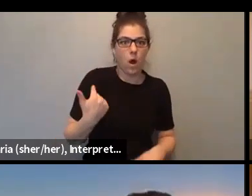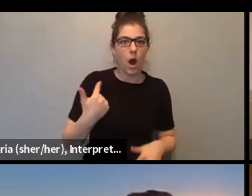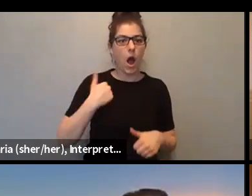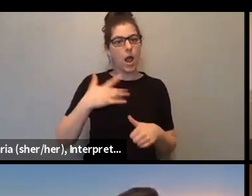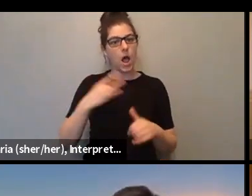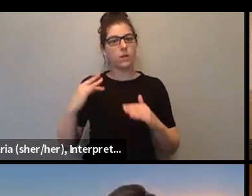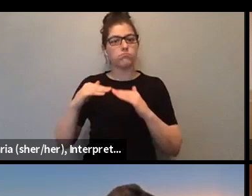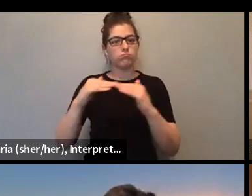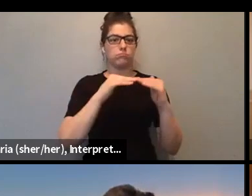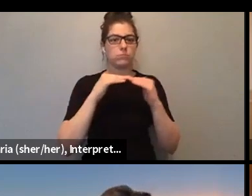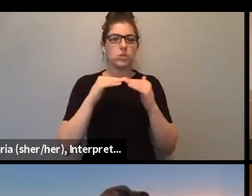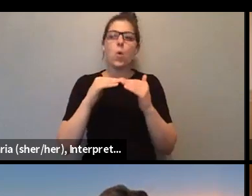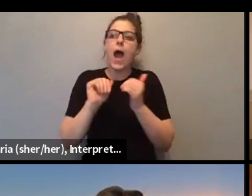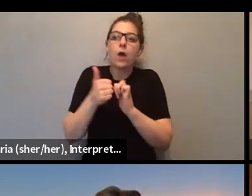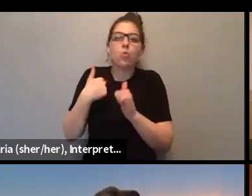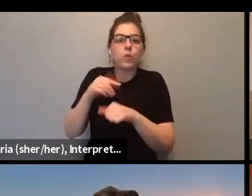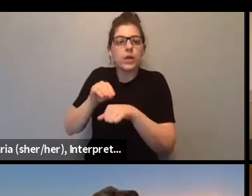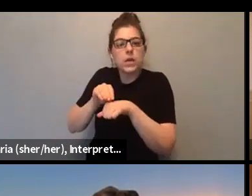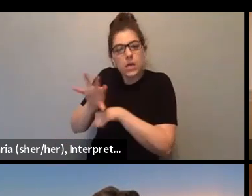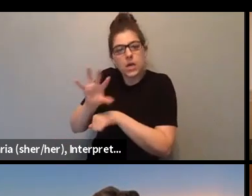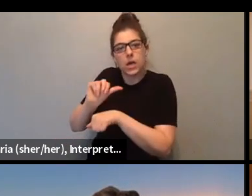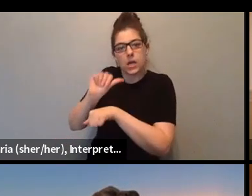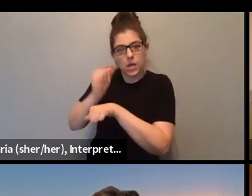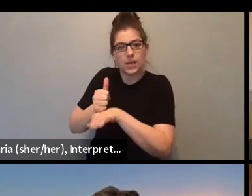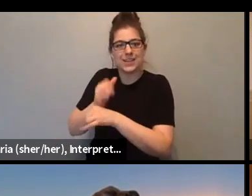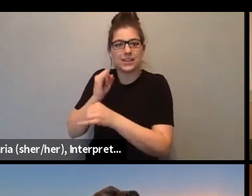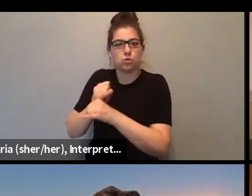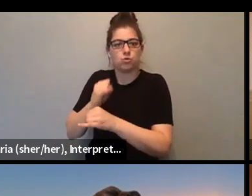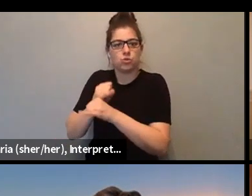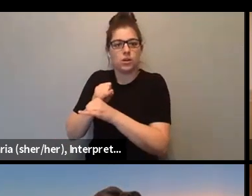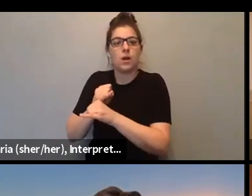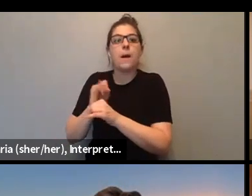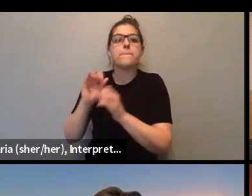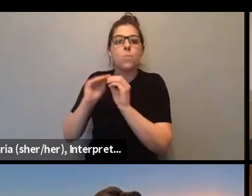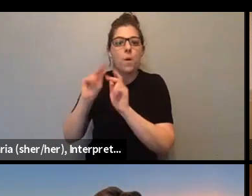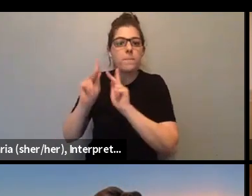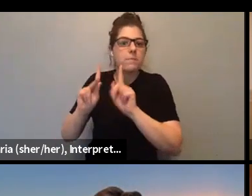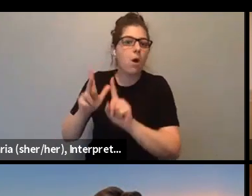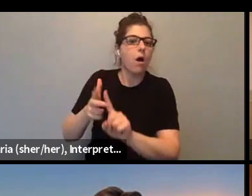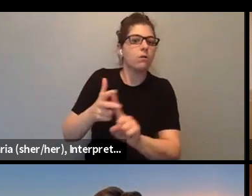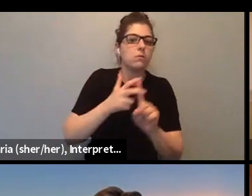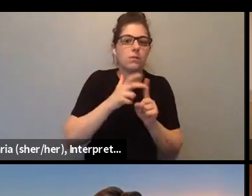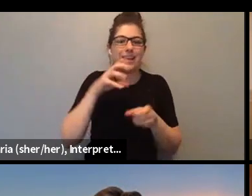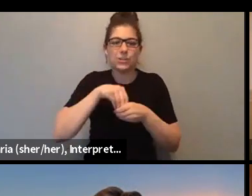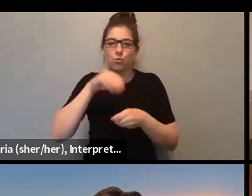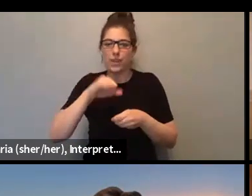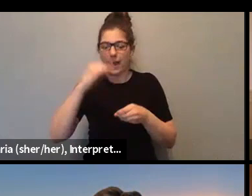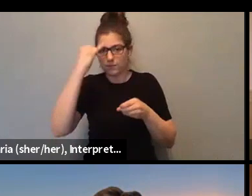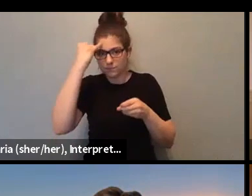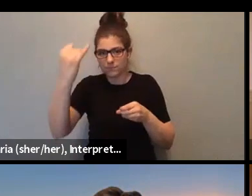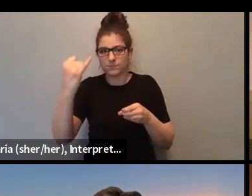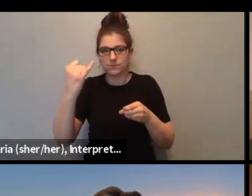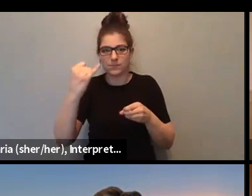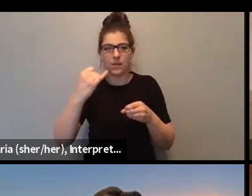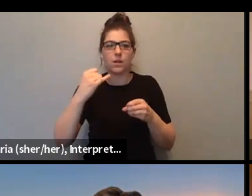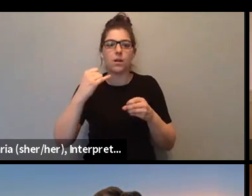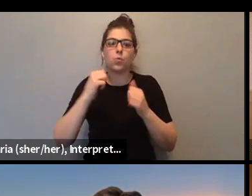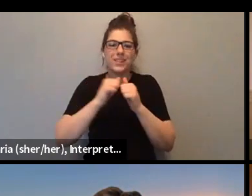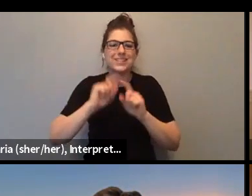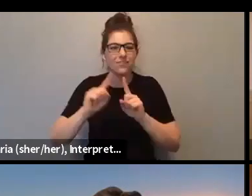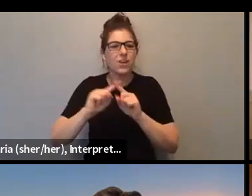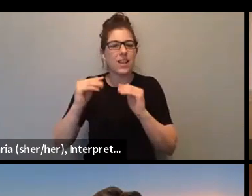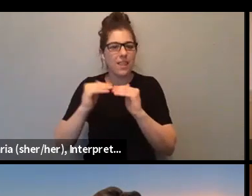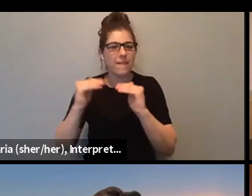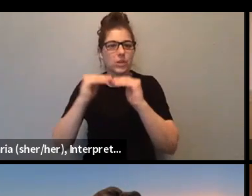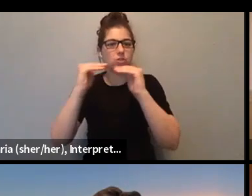the institution? How do we kind of spread that power, bring more people into it along the various levels? So